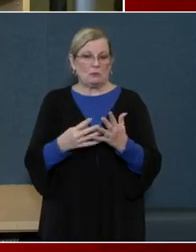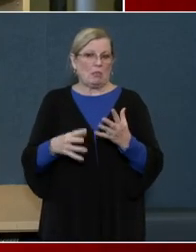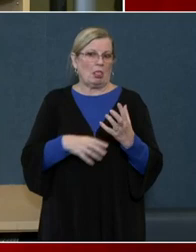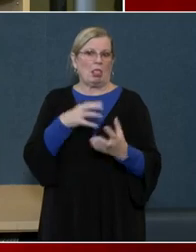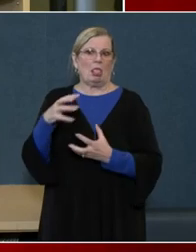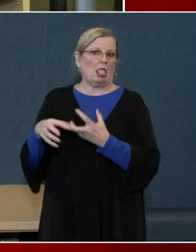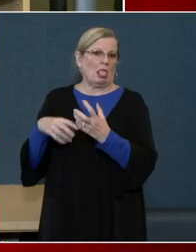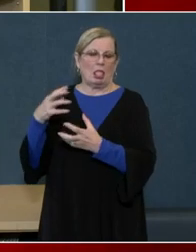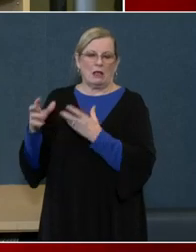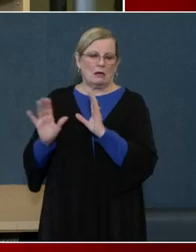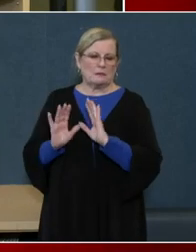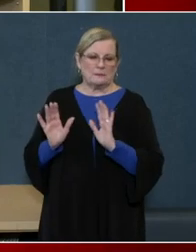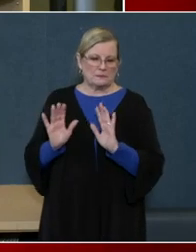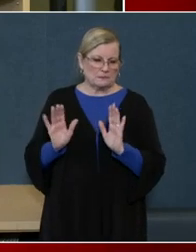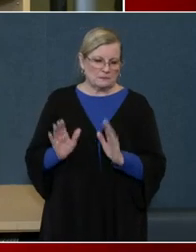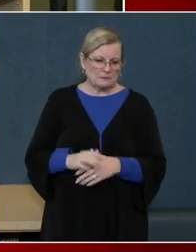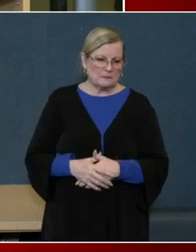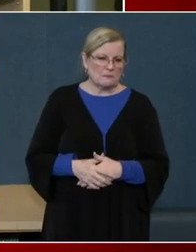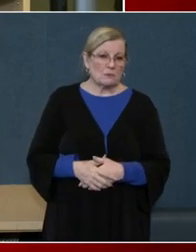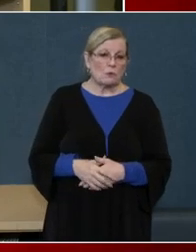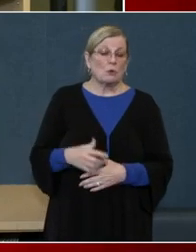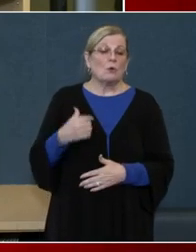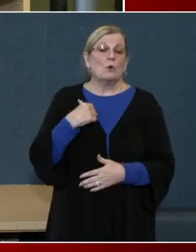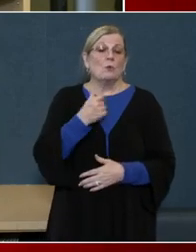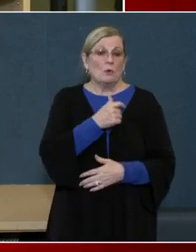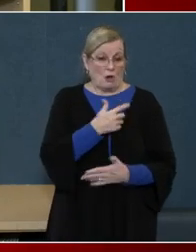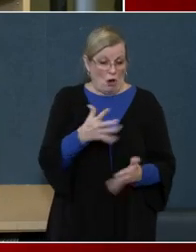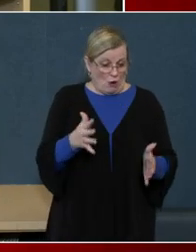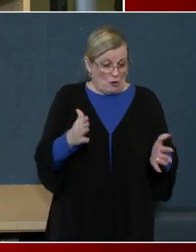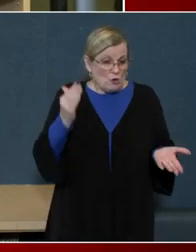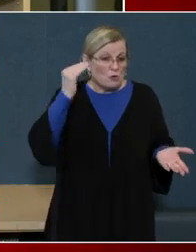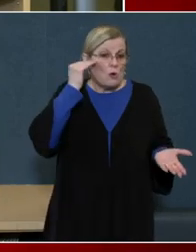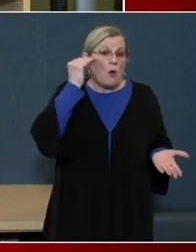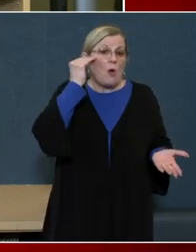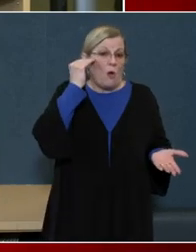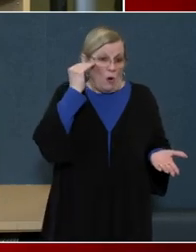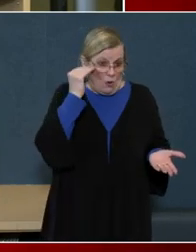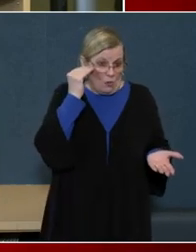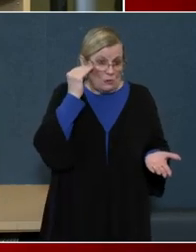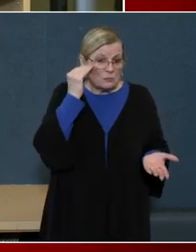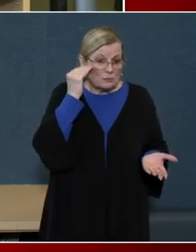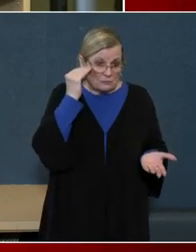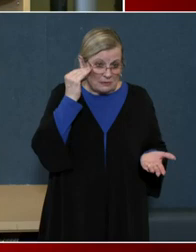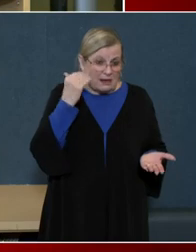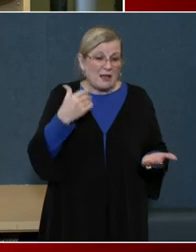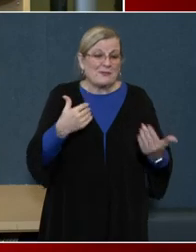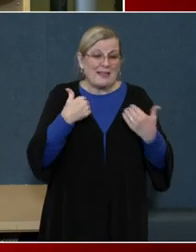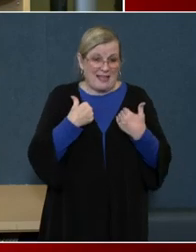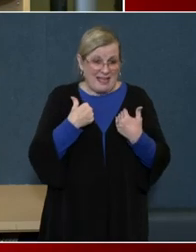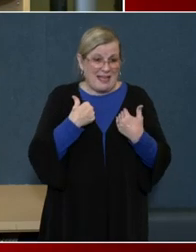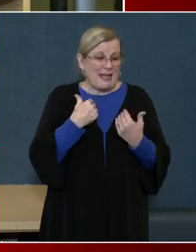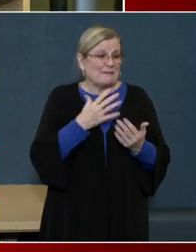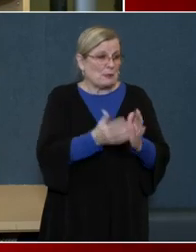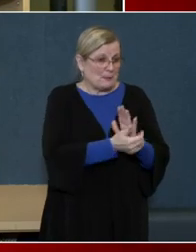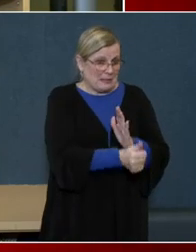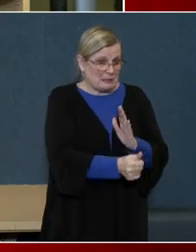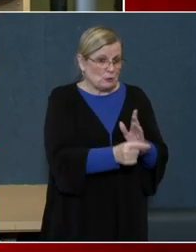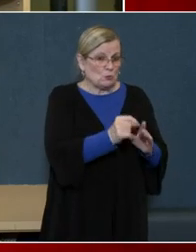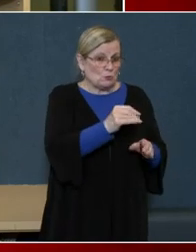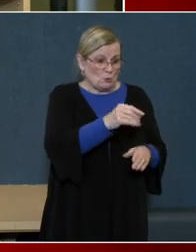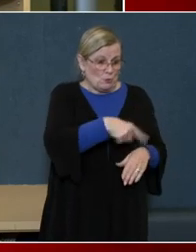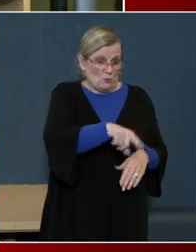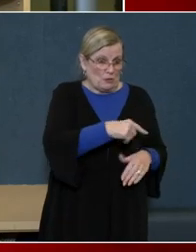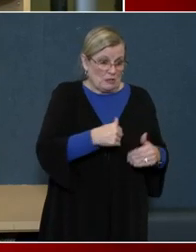students. And so we do know, we have strong indication from families and staff that our youngest learners are